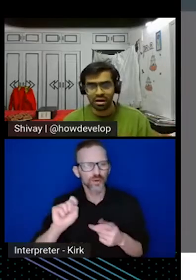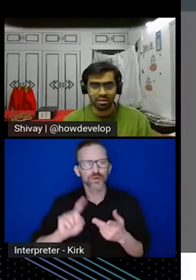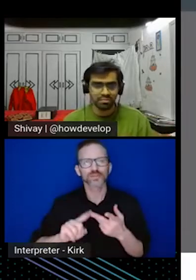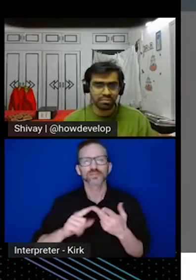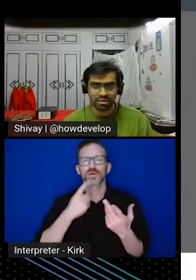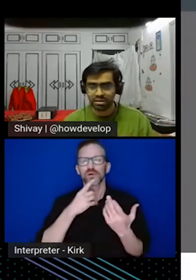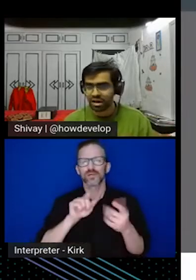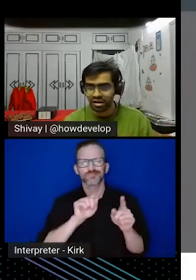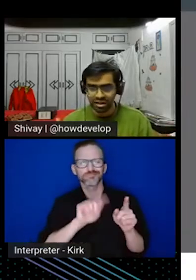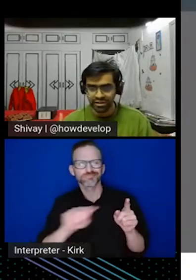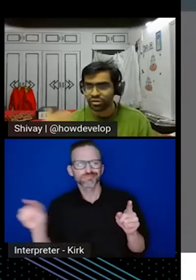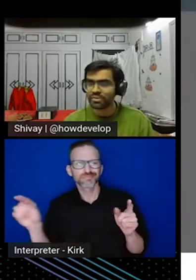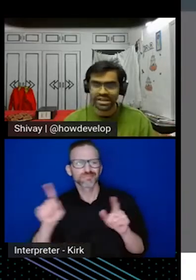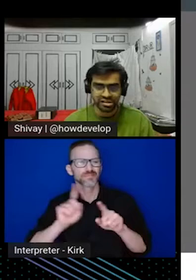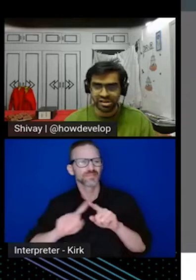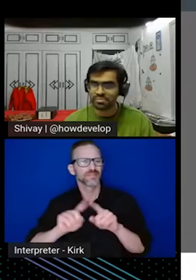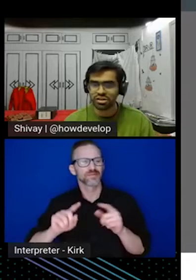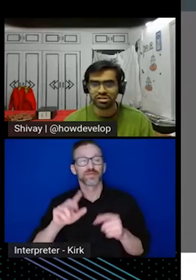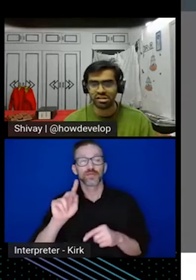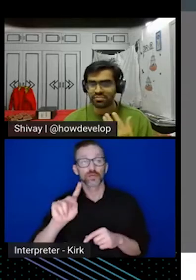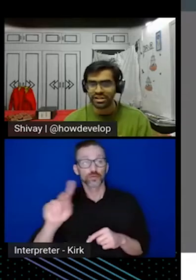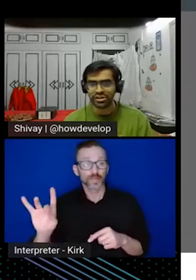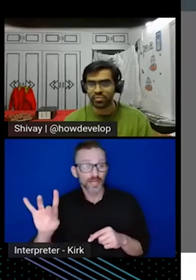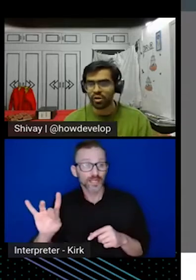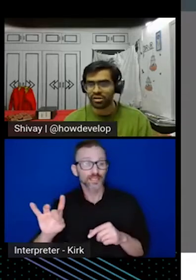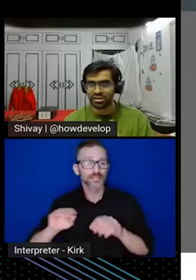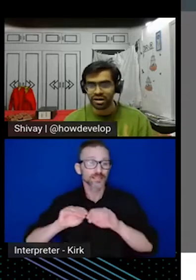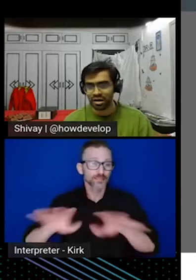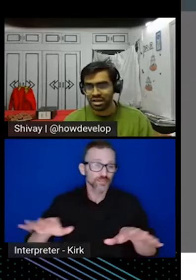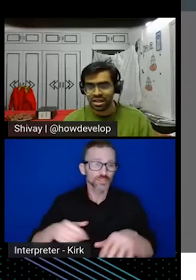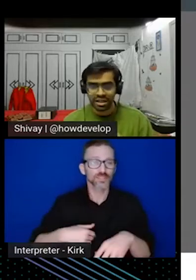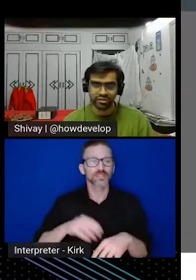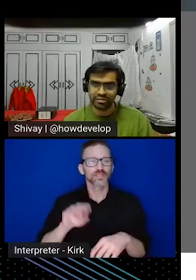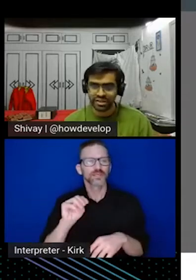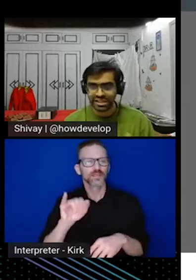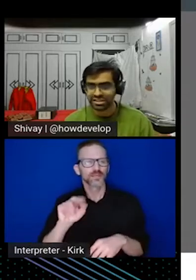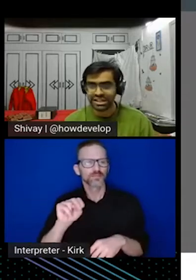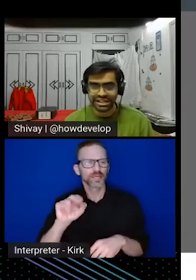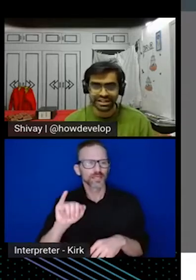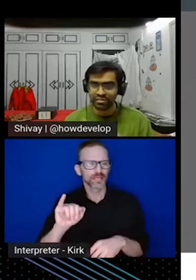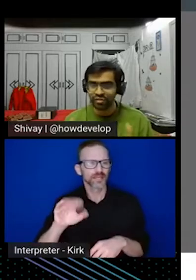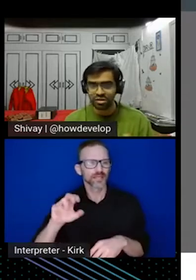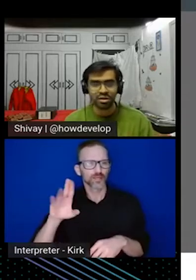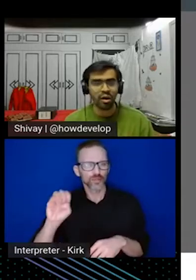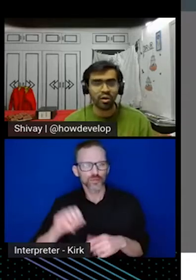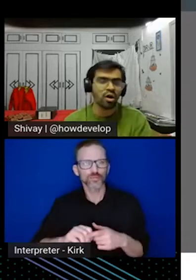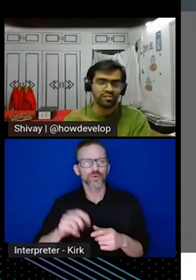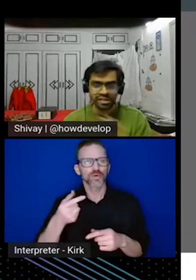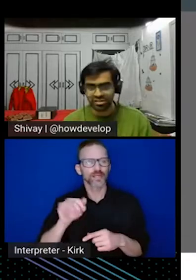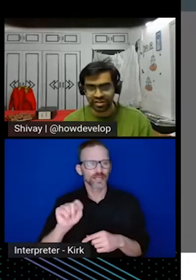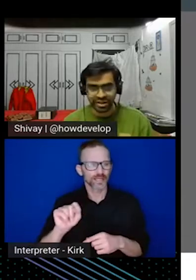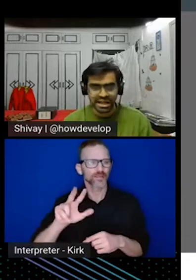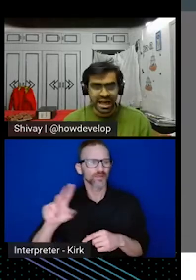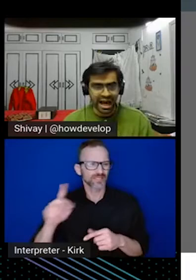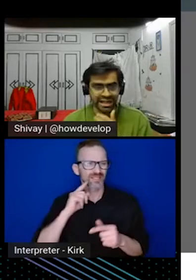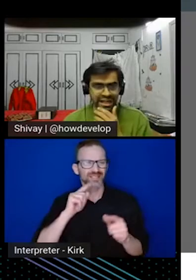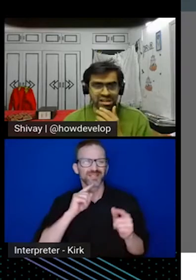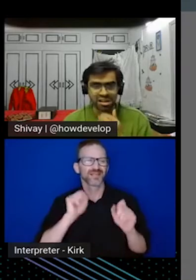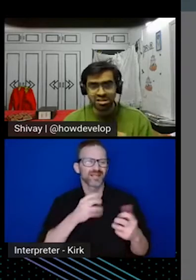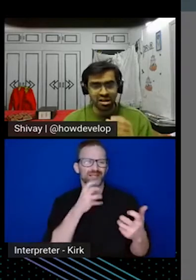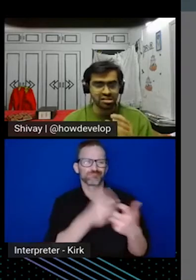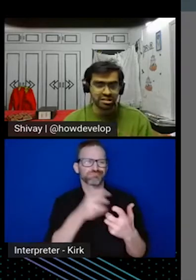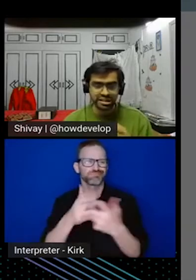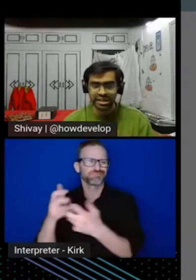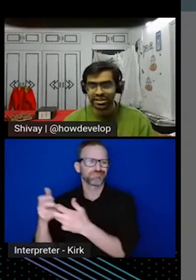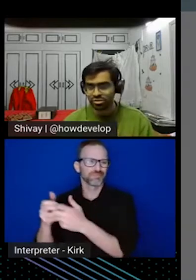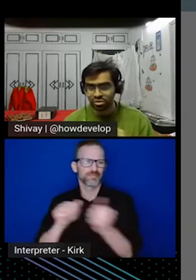custom Kubernetes distributions as a Minikube, or even K3D. It will work on all of these different, and it's